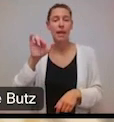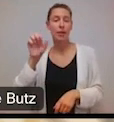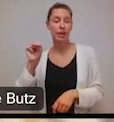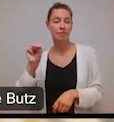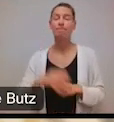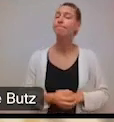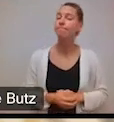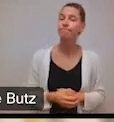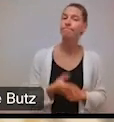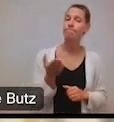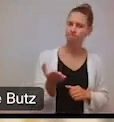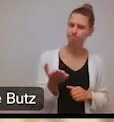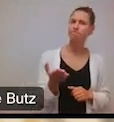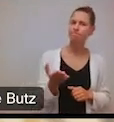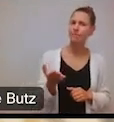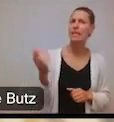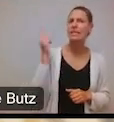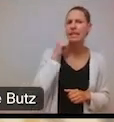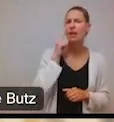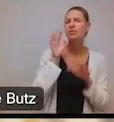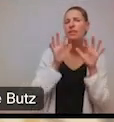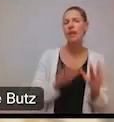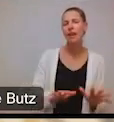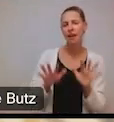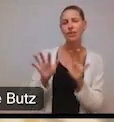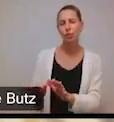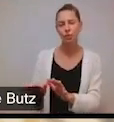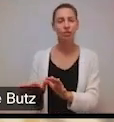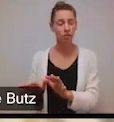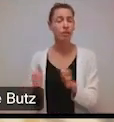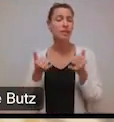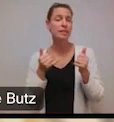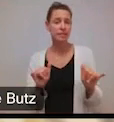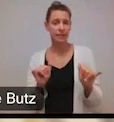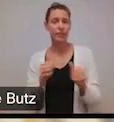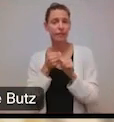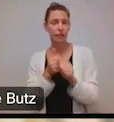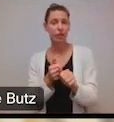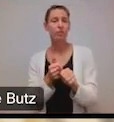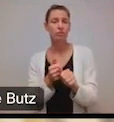You can see that this email sounds very casual, even though it follows the structure that we talked about.